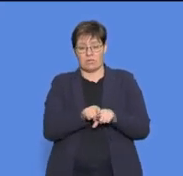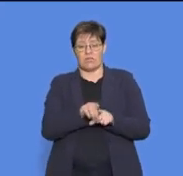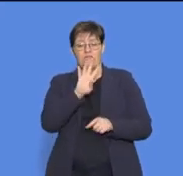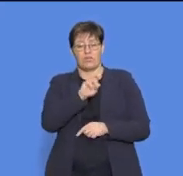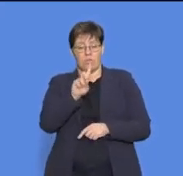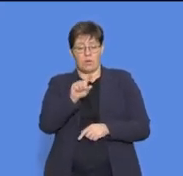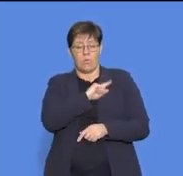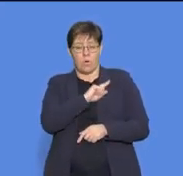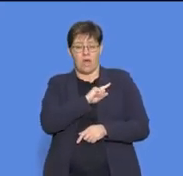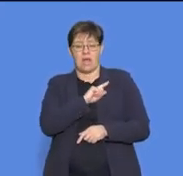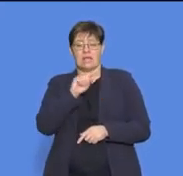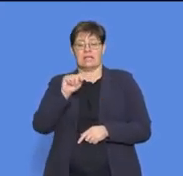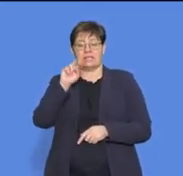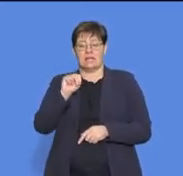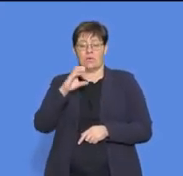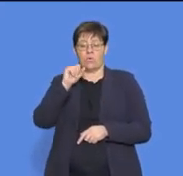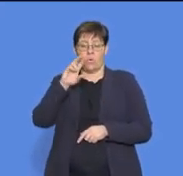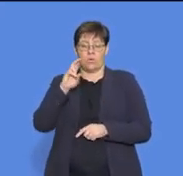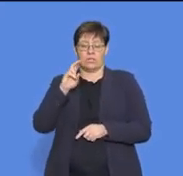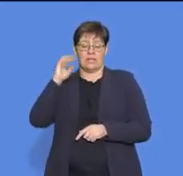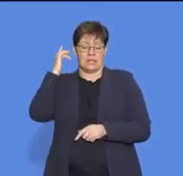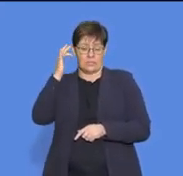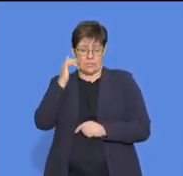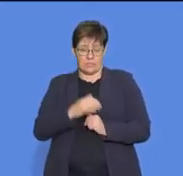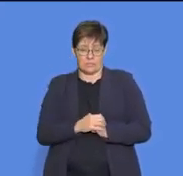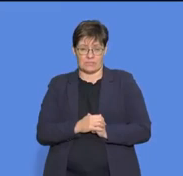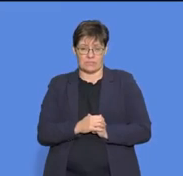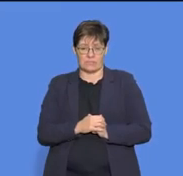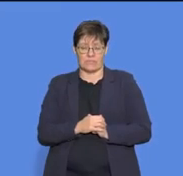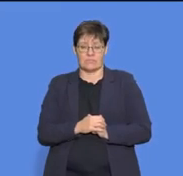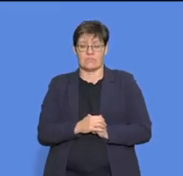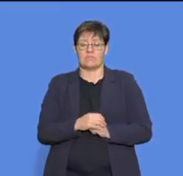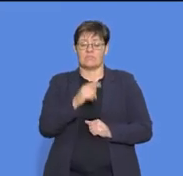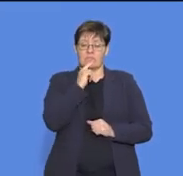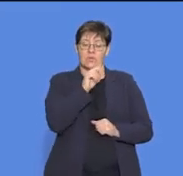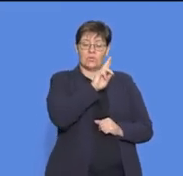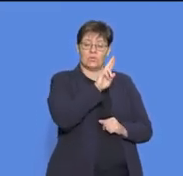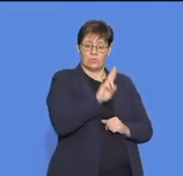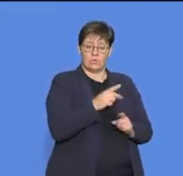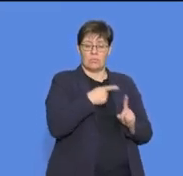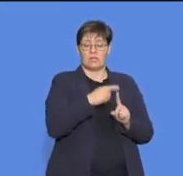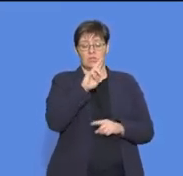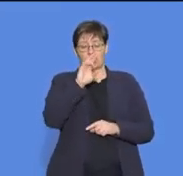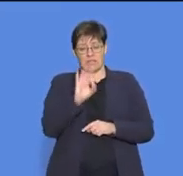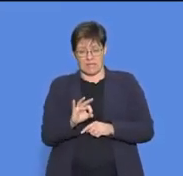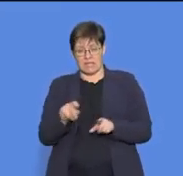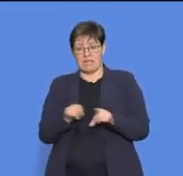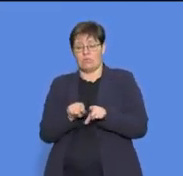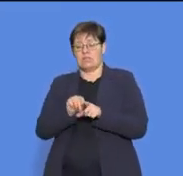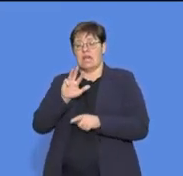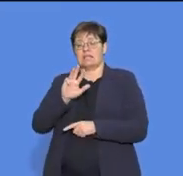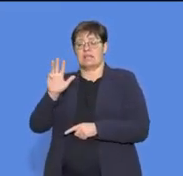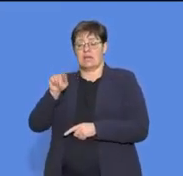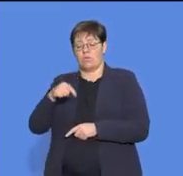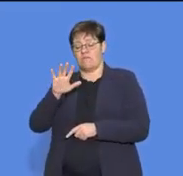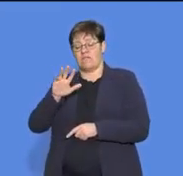said U3 is equal to 41 because of 10 chord theorem. Okay, U2 plus U3 now together, these